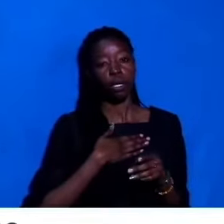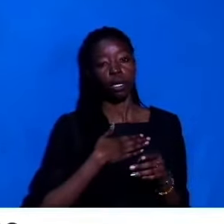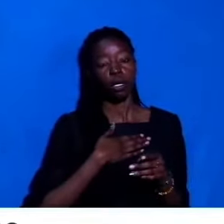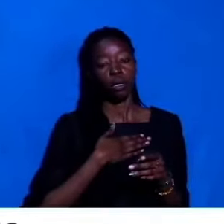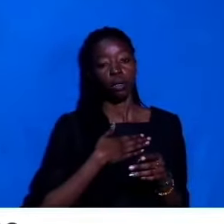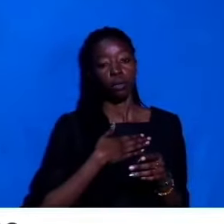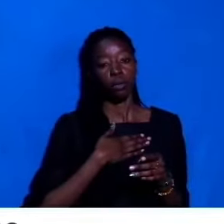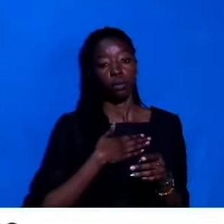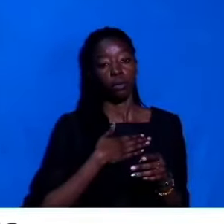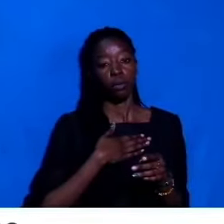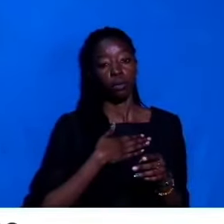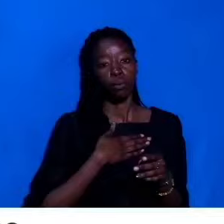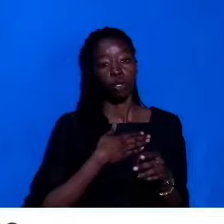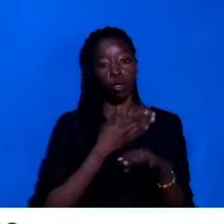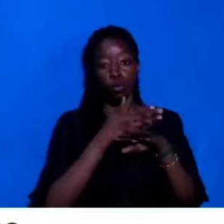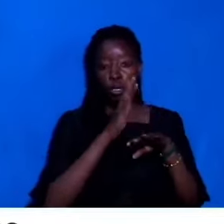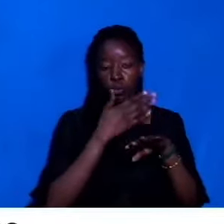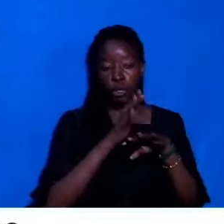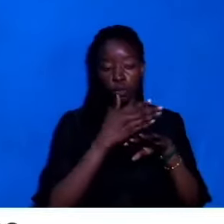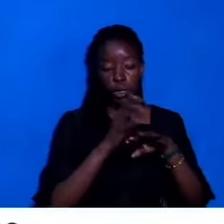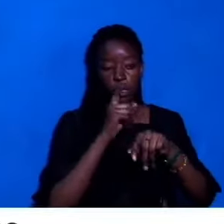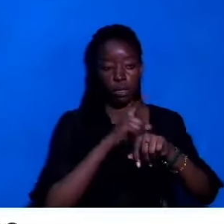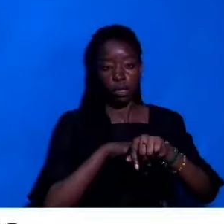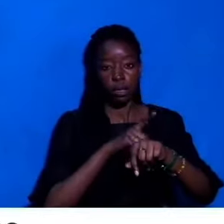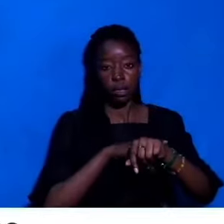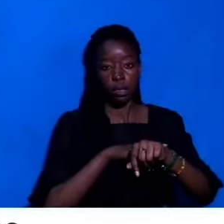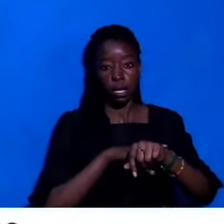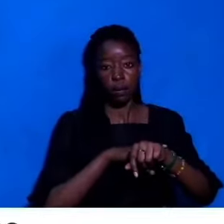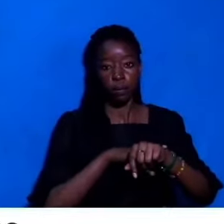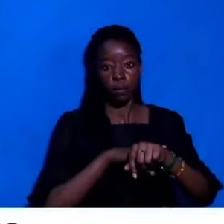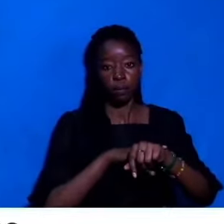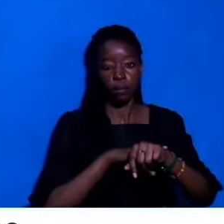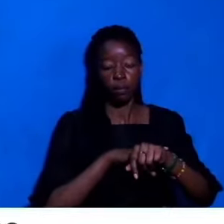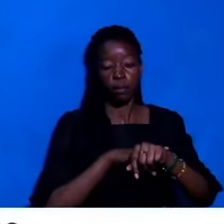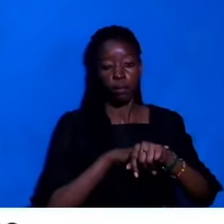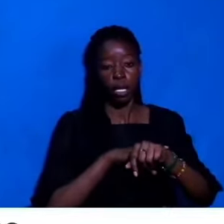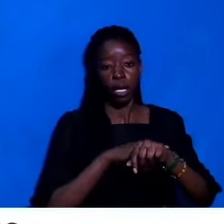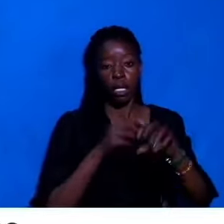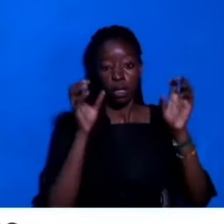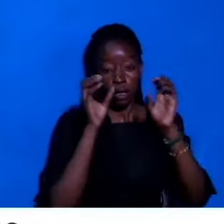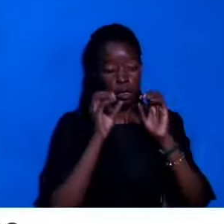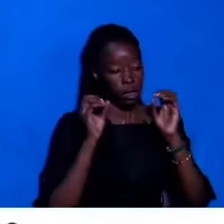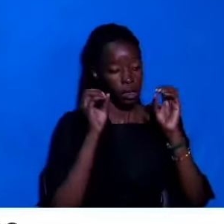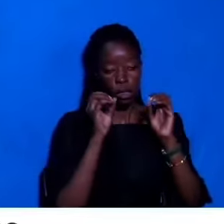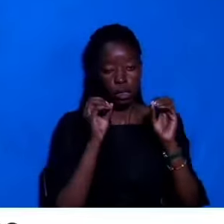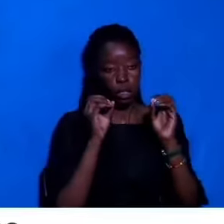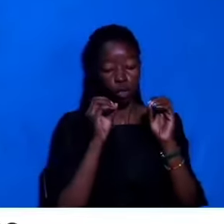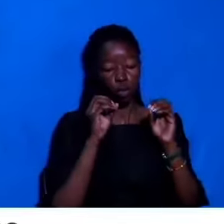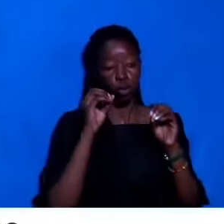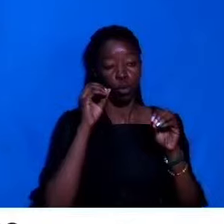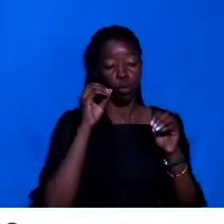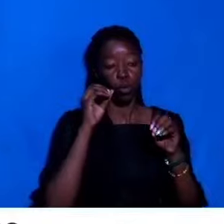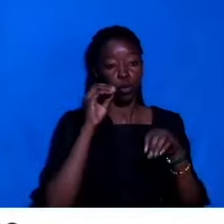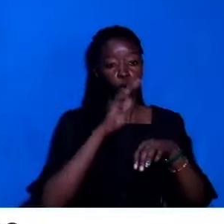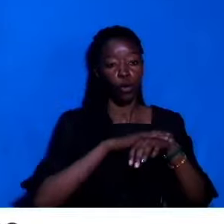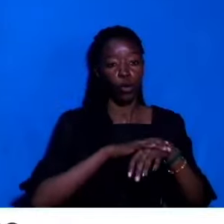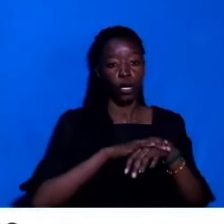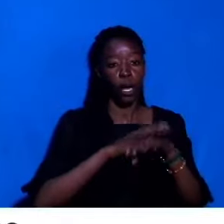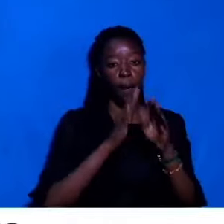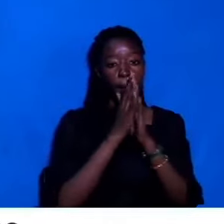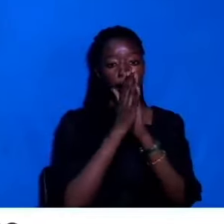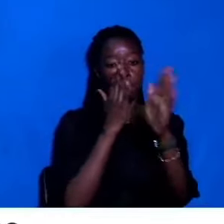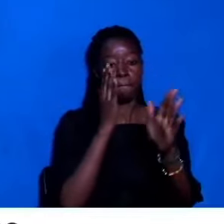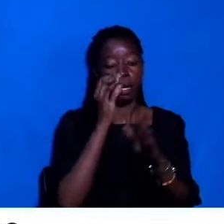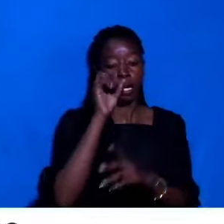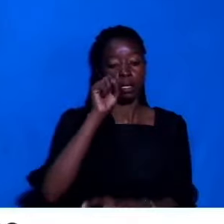tunastahili kutoa bus stages because wewe ulipata gari. Bado kuna watu wanatama. Bado kuna watu wanasimama kwa stage. Hata kama Mungu alikupea gari wewe. Take